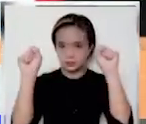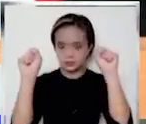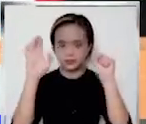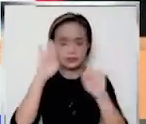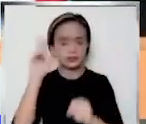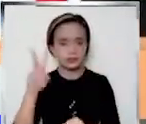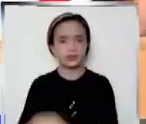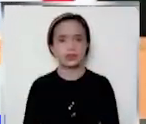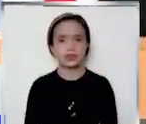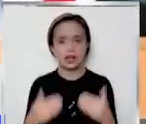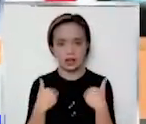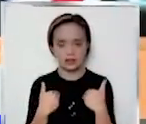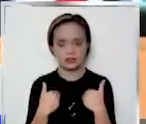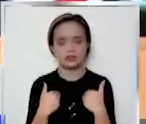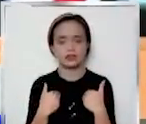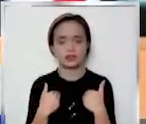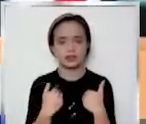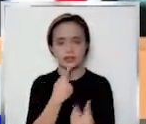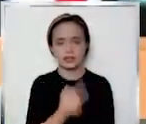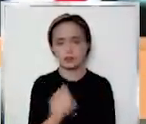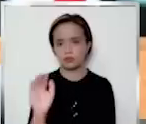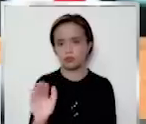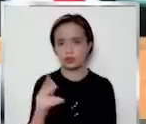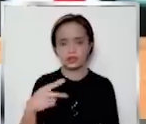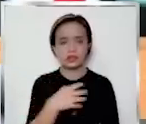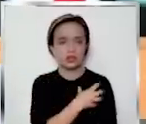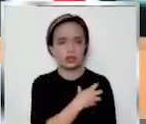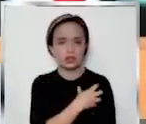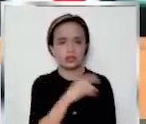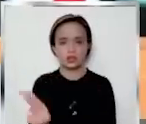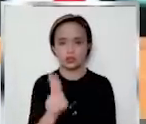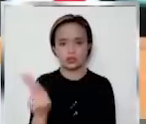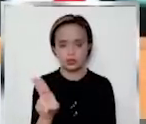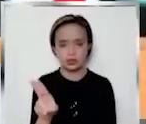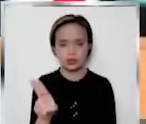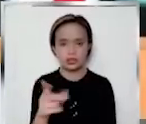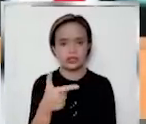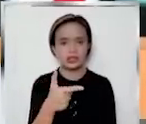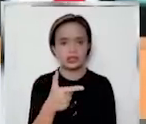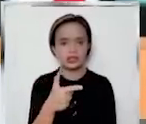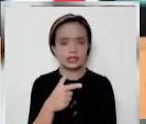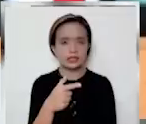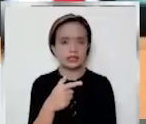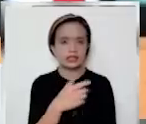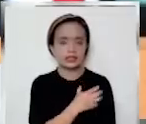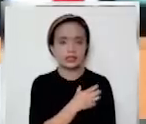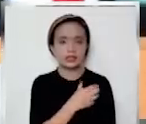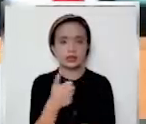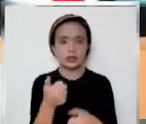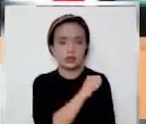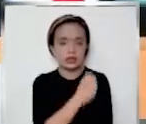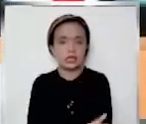has set the tone at the top, calling on the Philippine National Police to use force only when necessary and to make sure it is accountable and justifiable. He